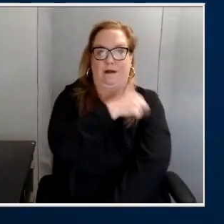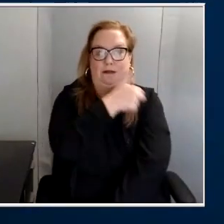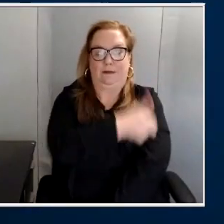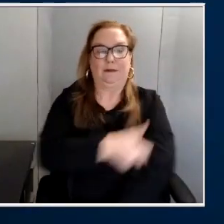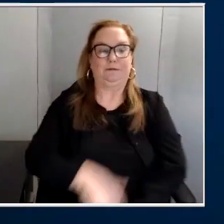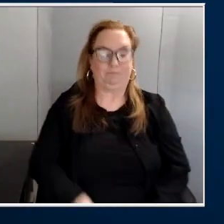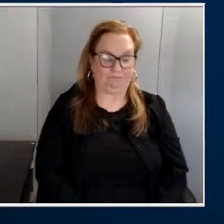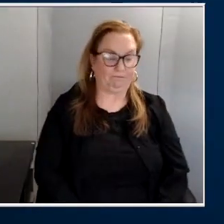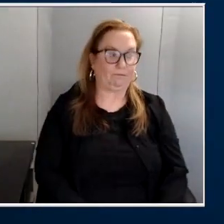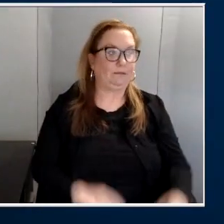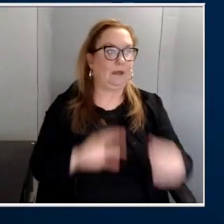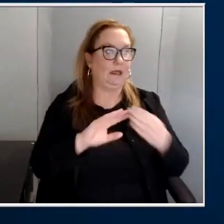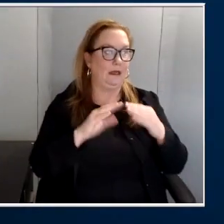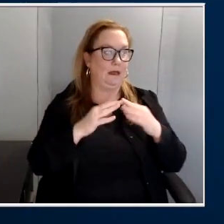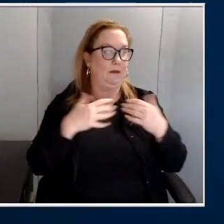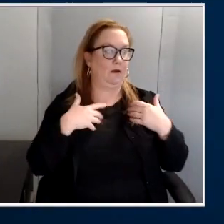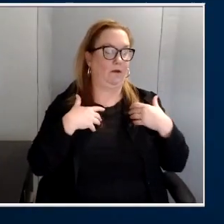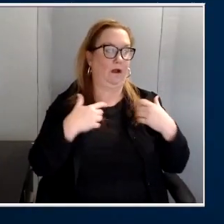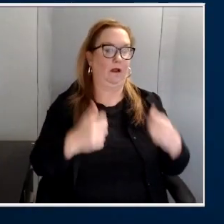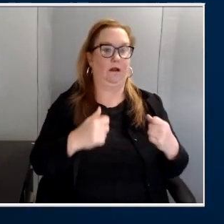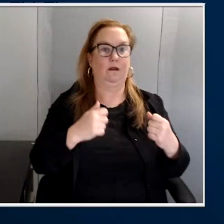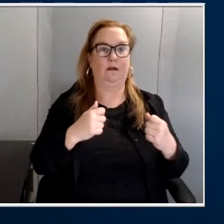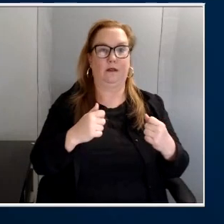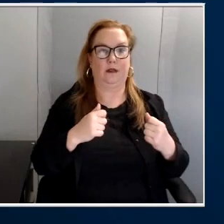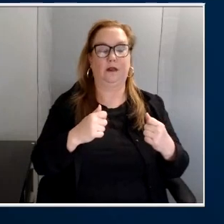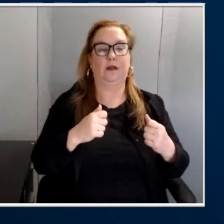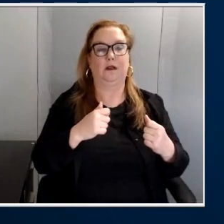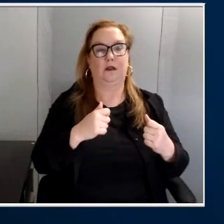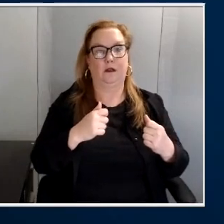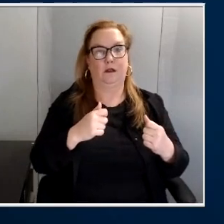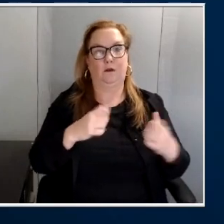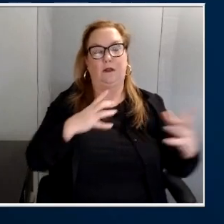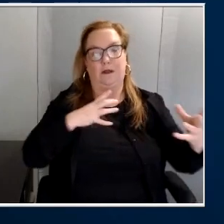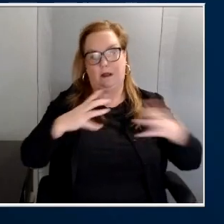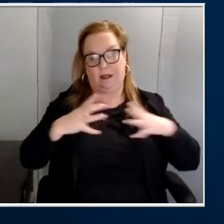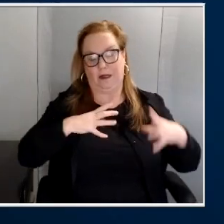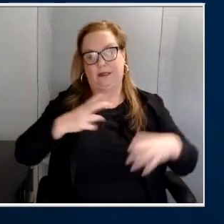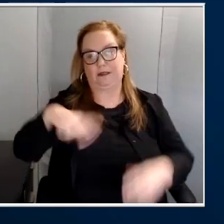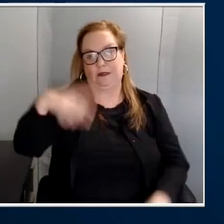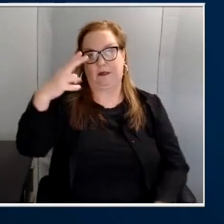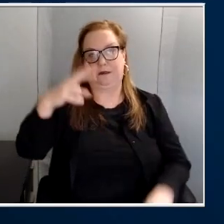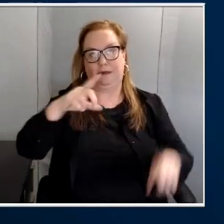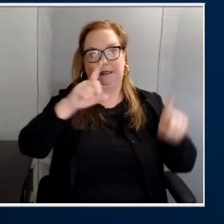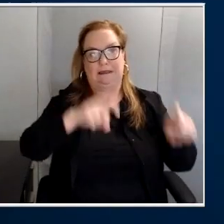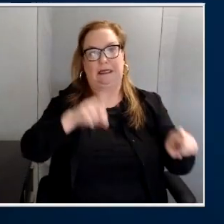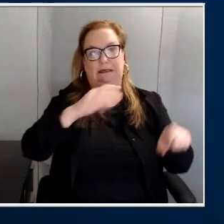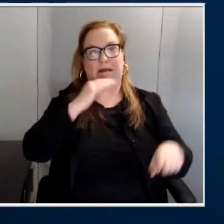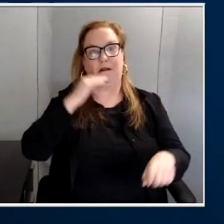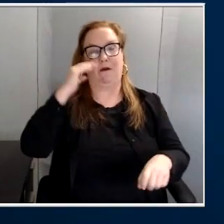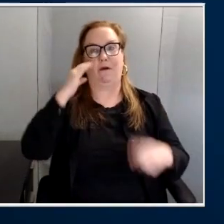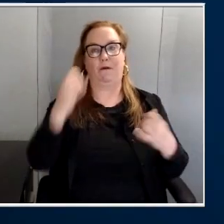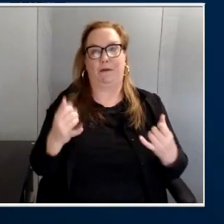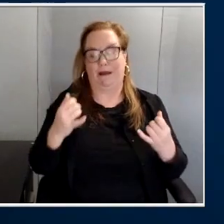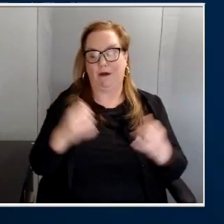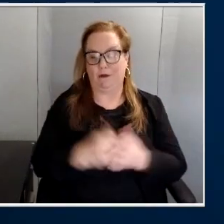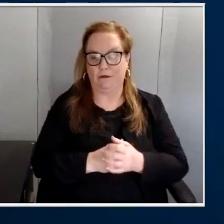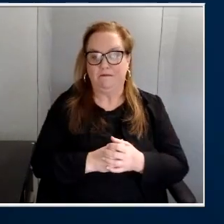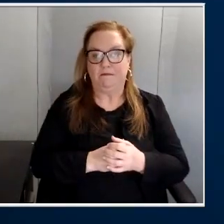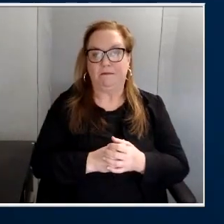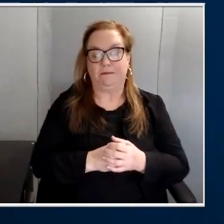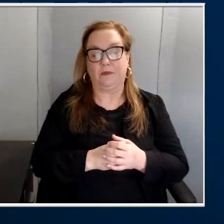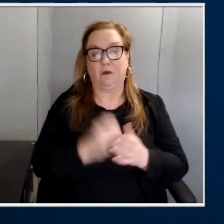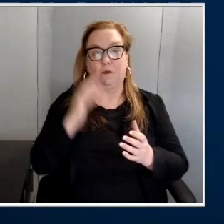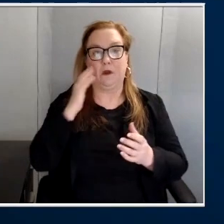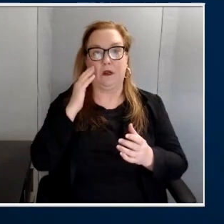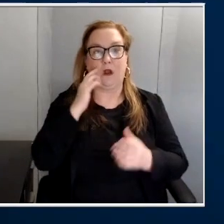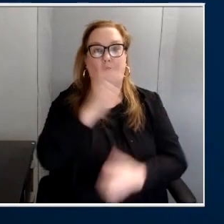of public health data we have for a number of new cases are hard, especially for the holidays, but more than that, there's so many tests at home now. But what we can count on is hospitalizations,